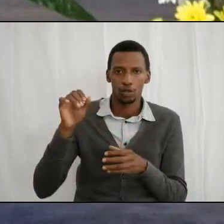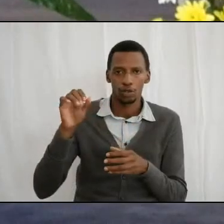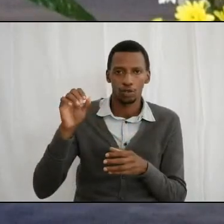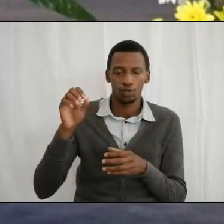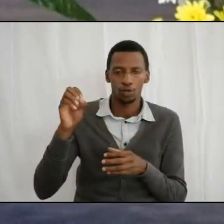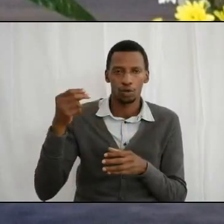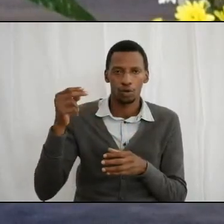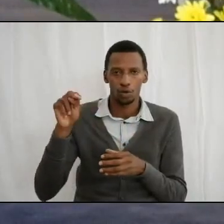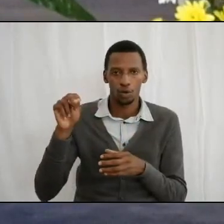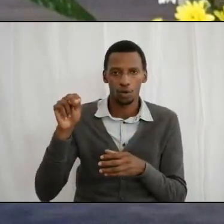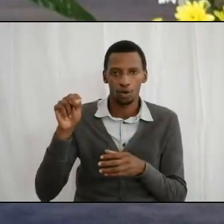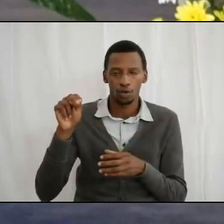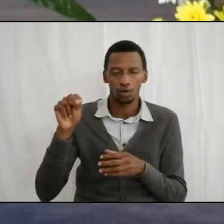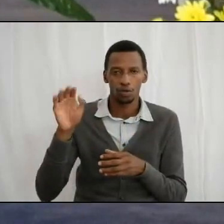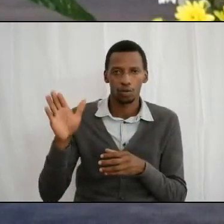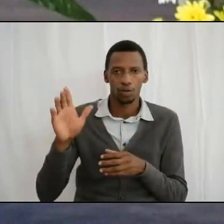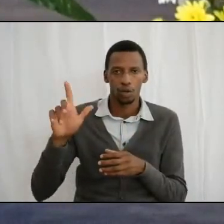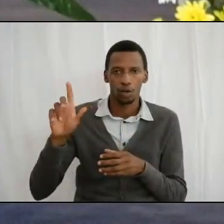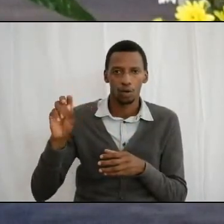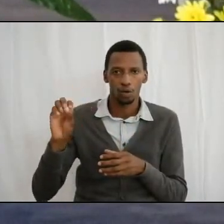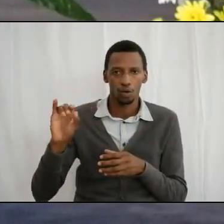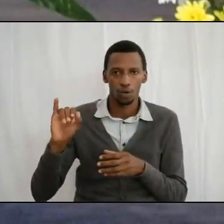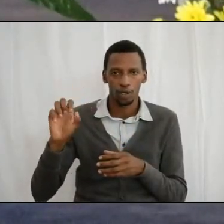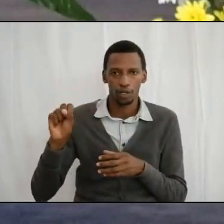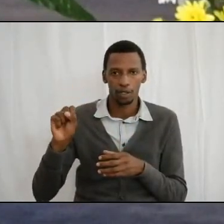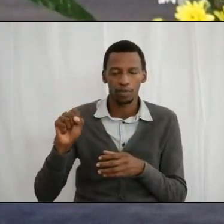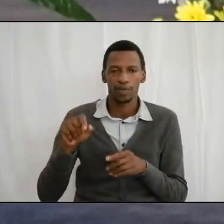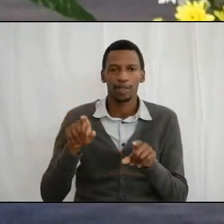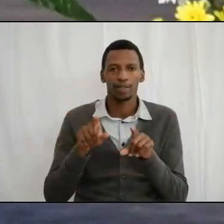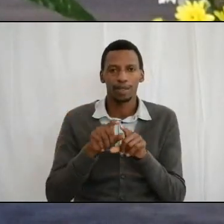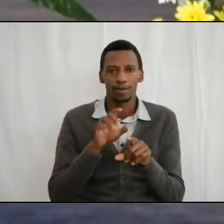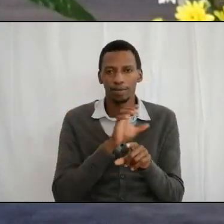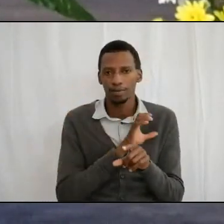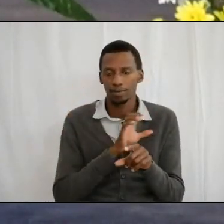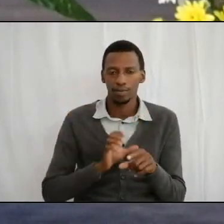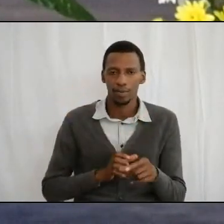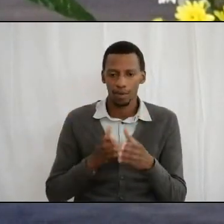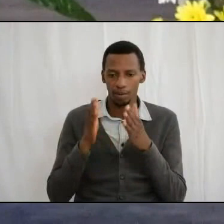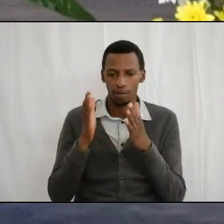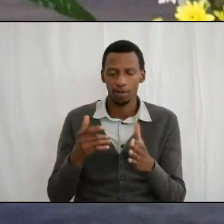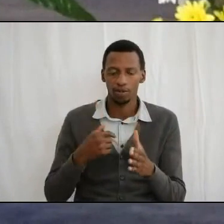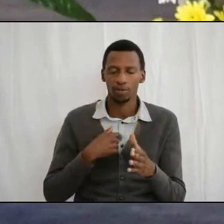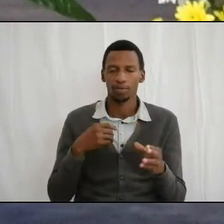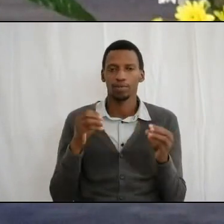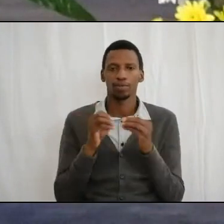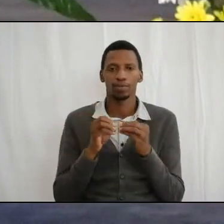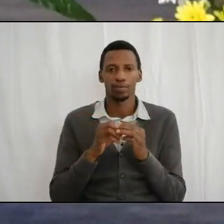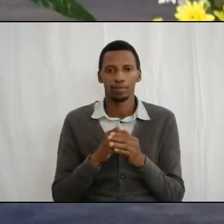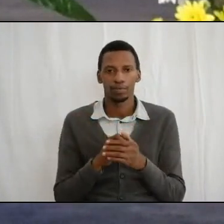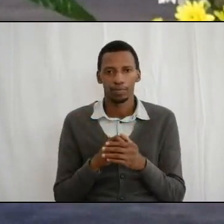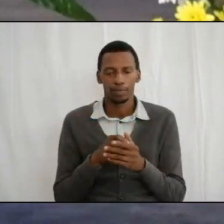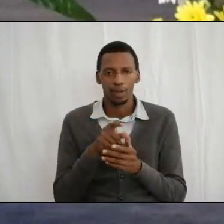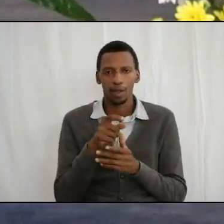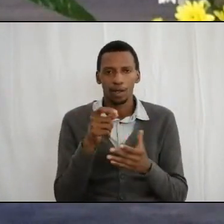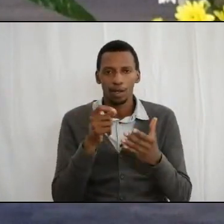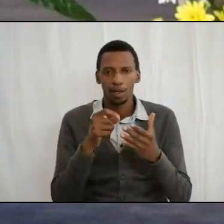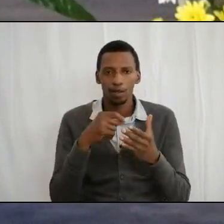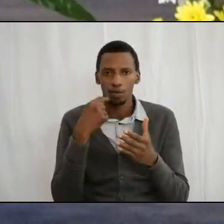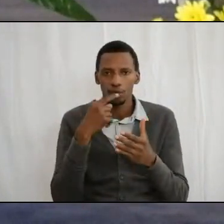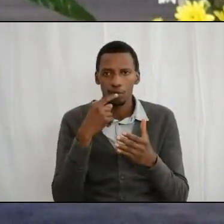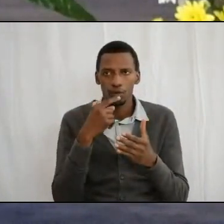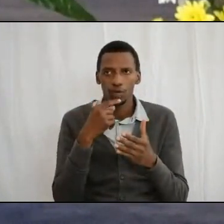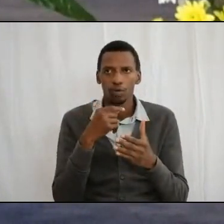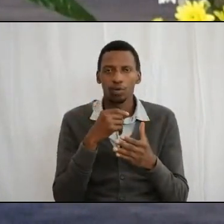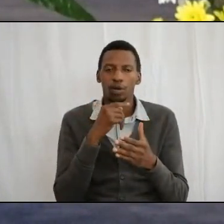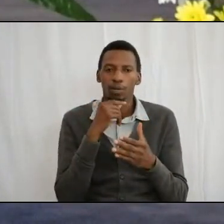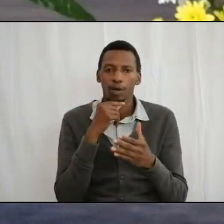the most Christ-like person I have ever met. And this was the article is written by